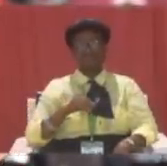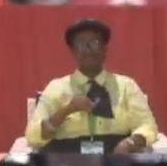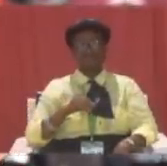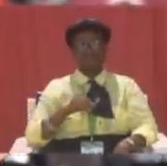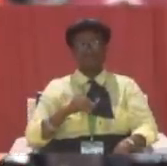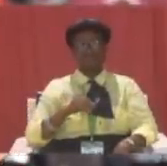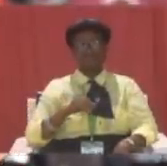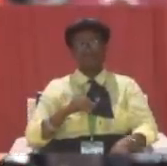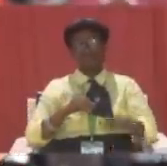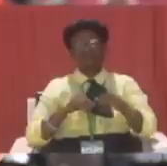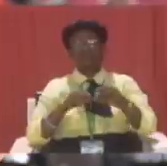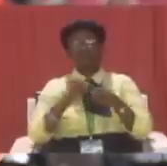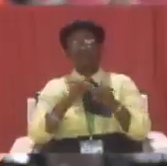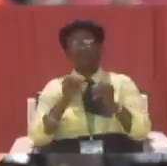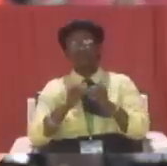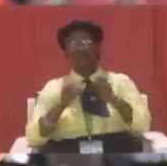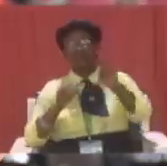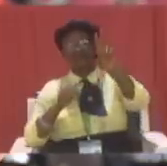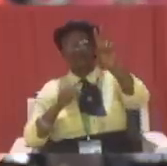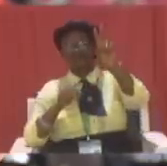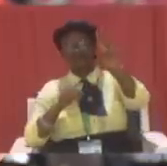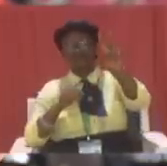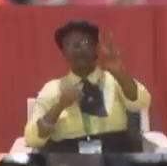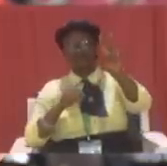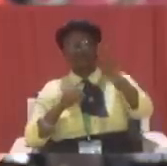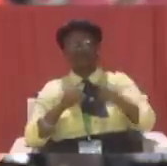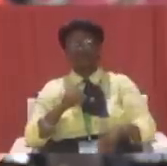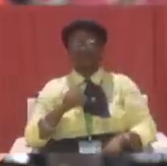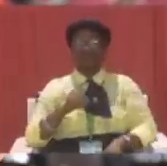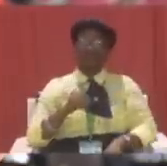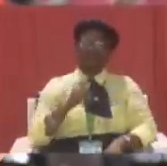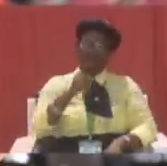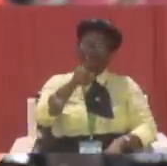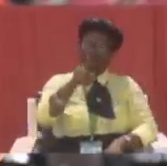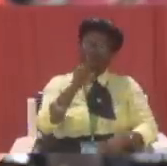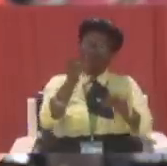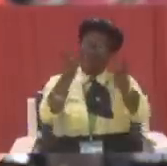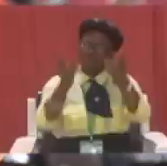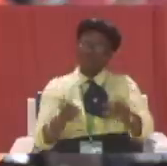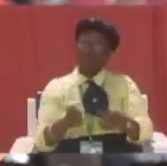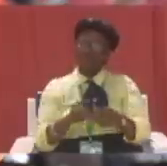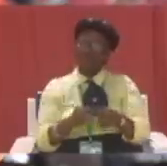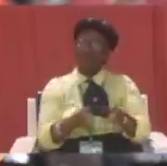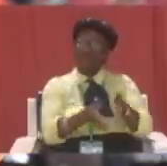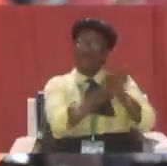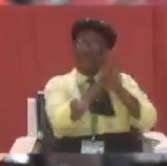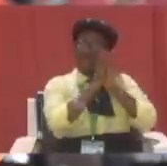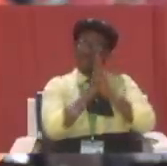And then number two, you want to ask the Almighty God